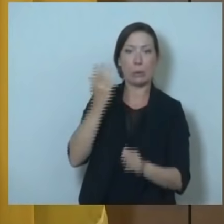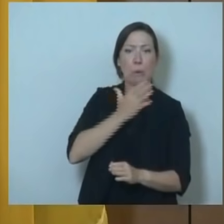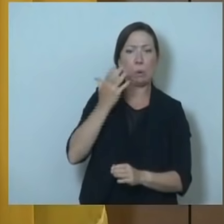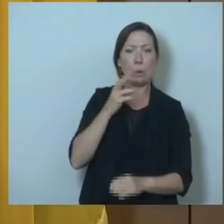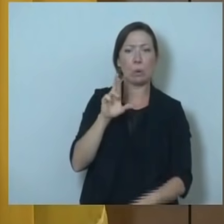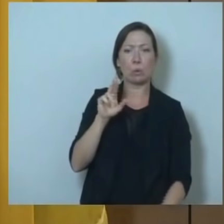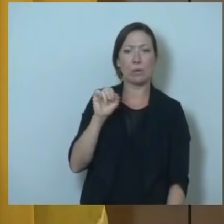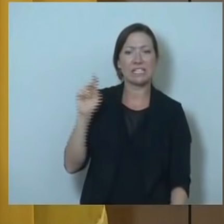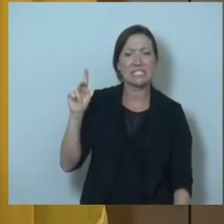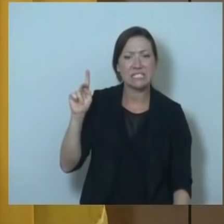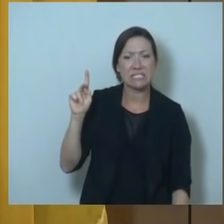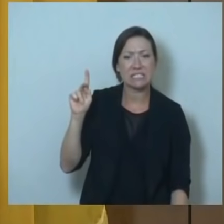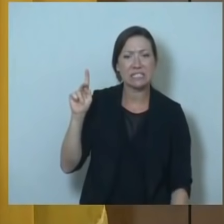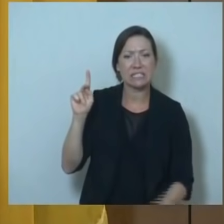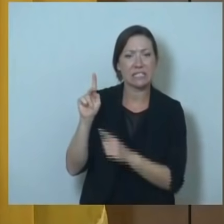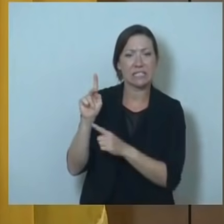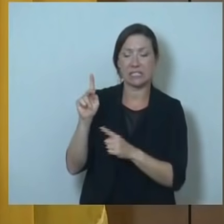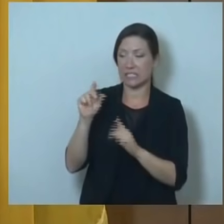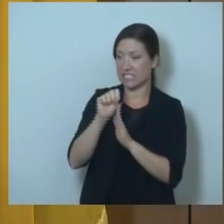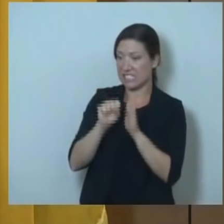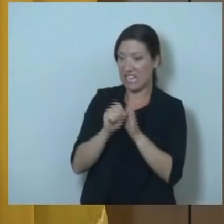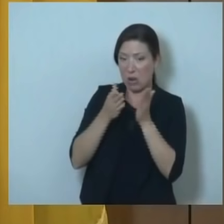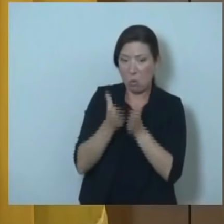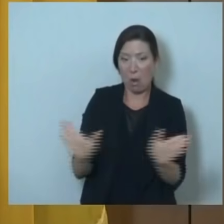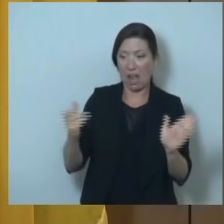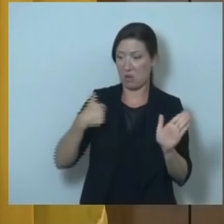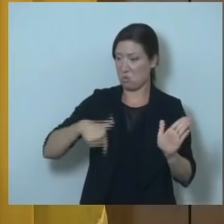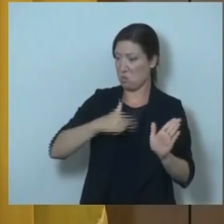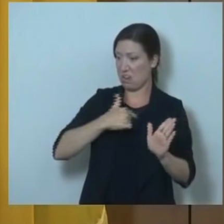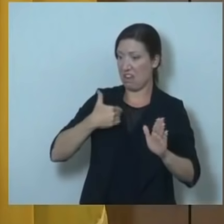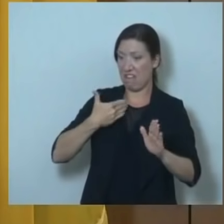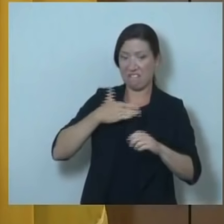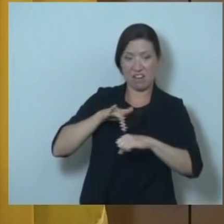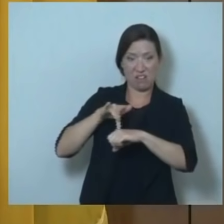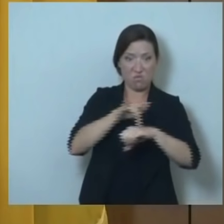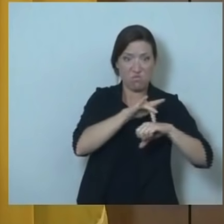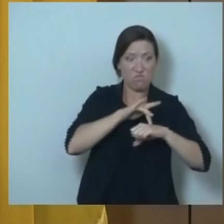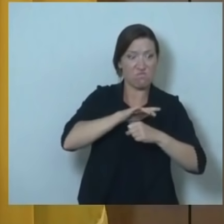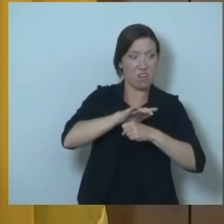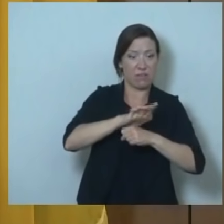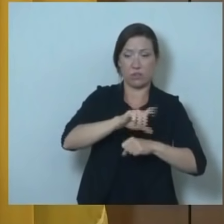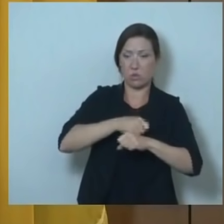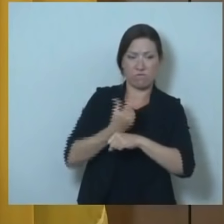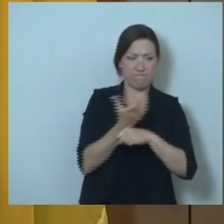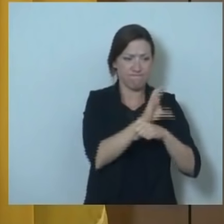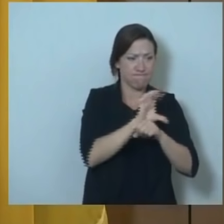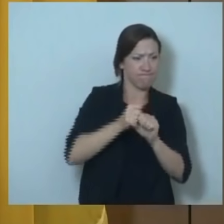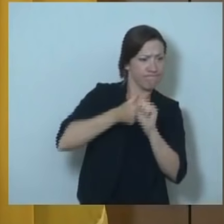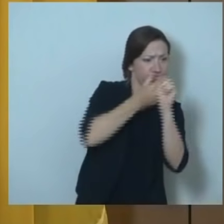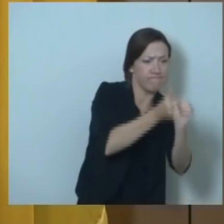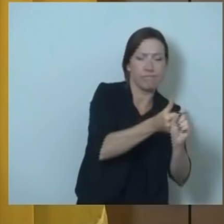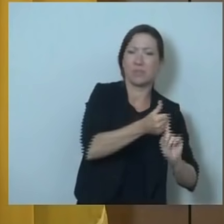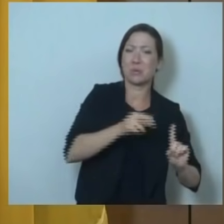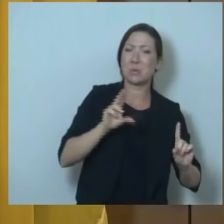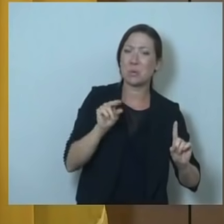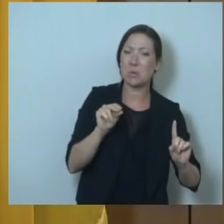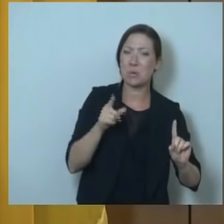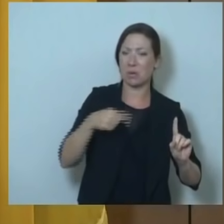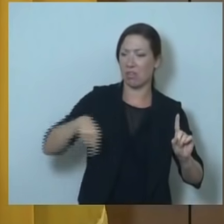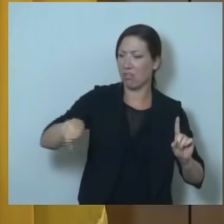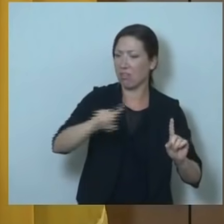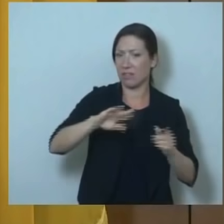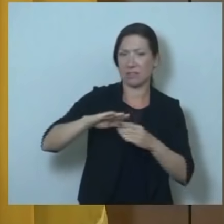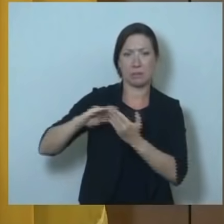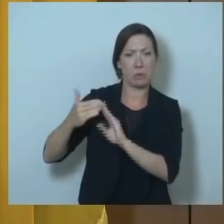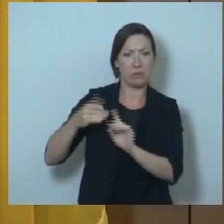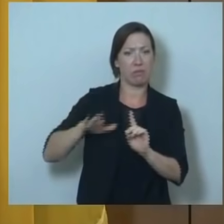to do all of that statewide. We need a real partnership. Vast majority of these communities are clear and interested about